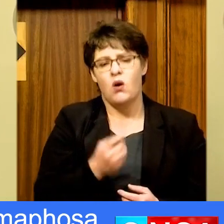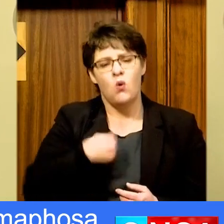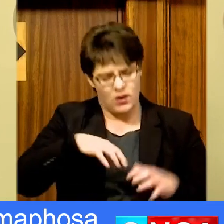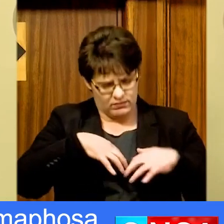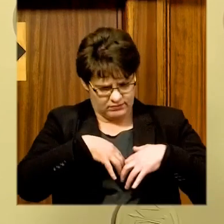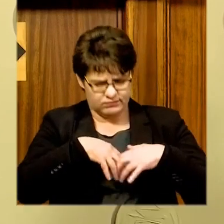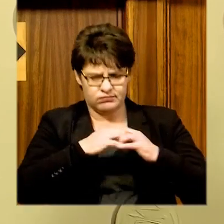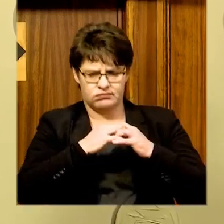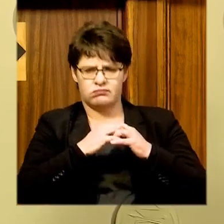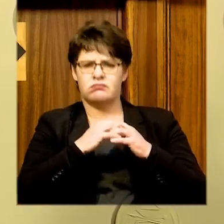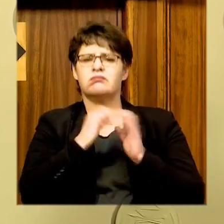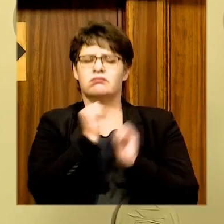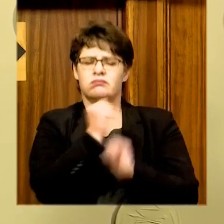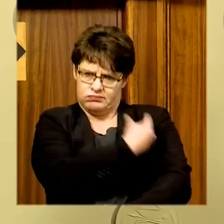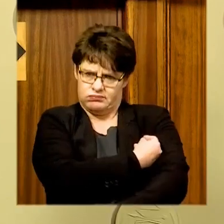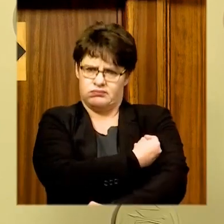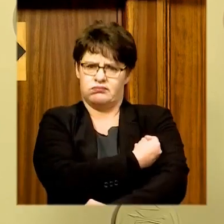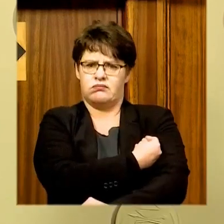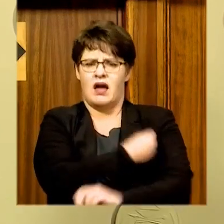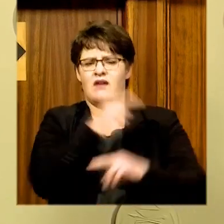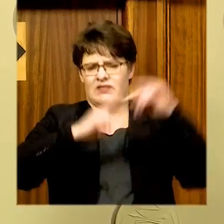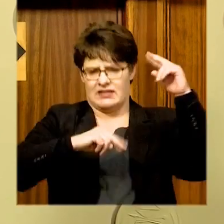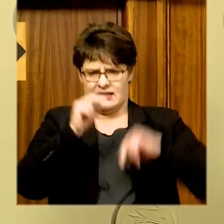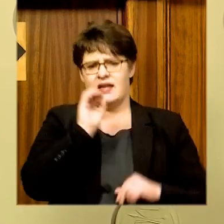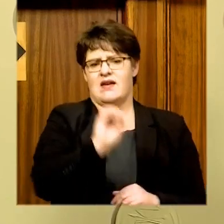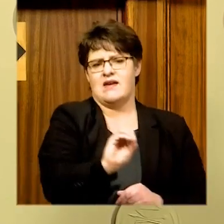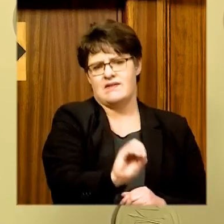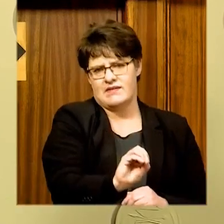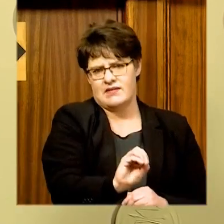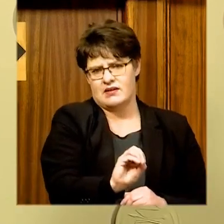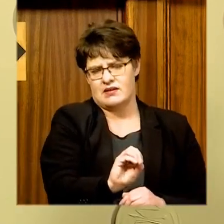established vaccine manufacturing capability